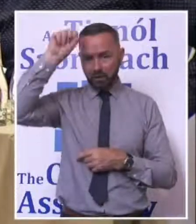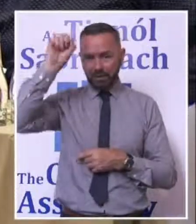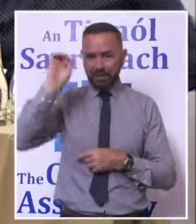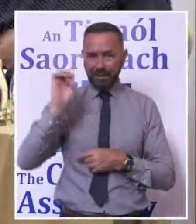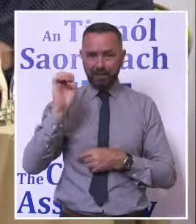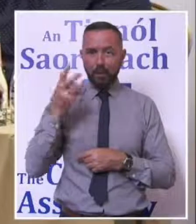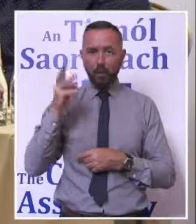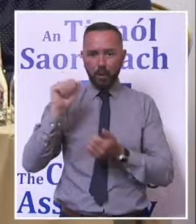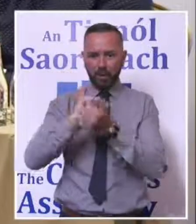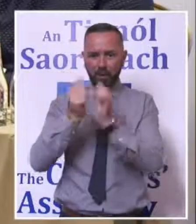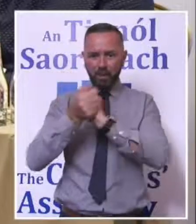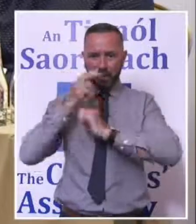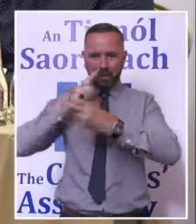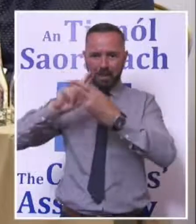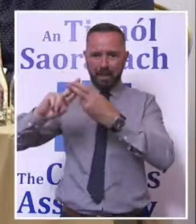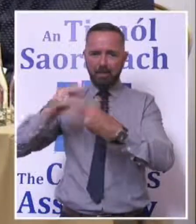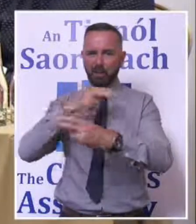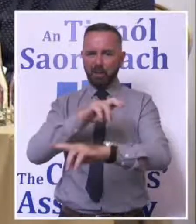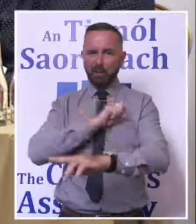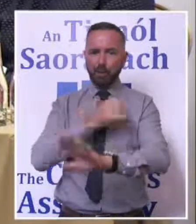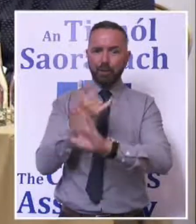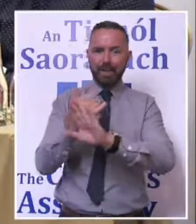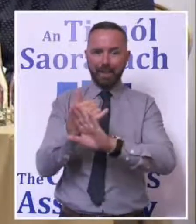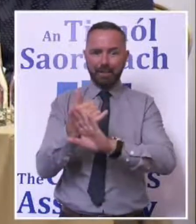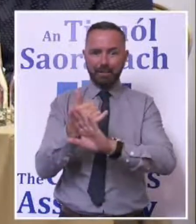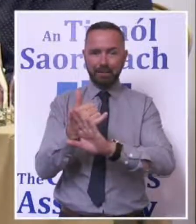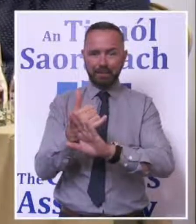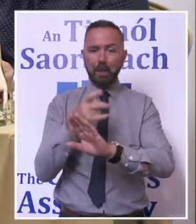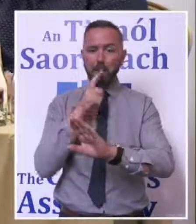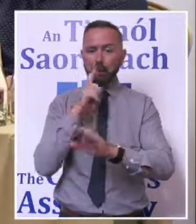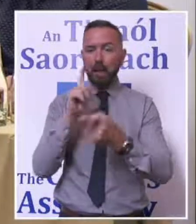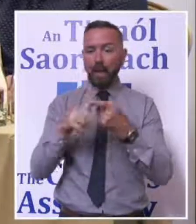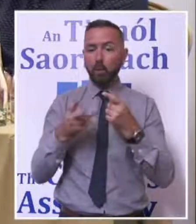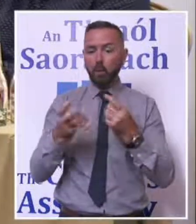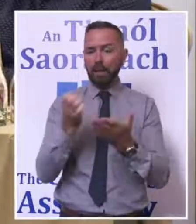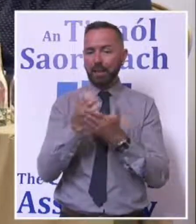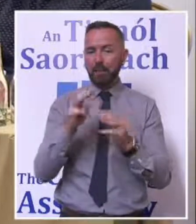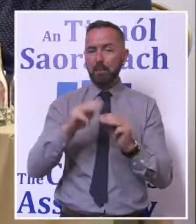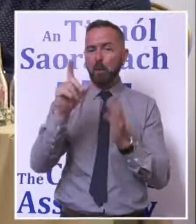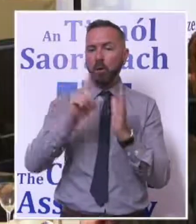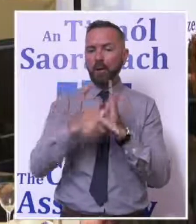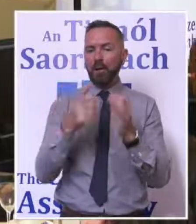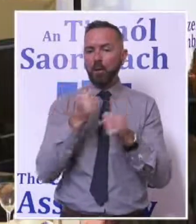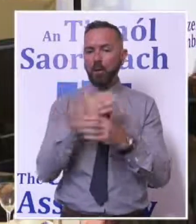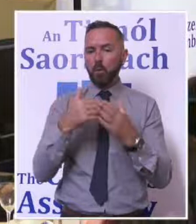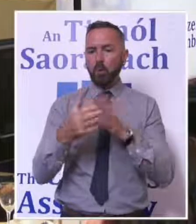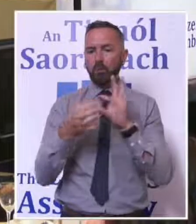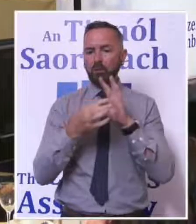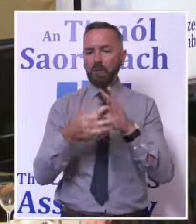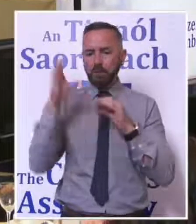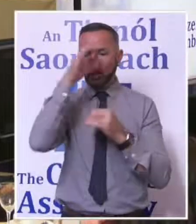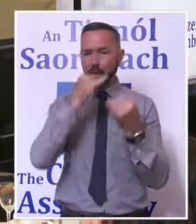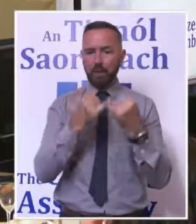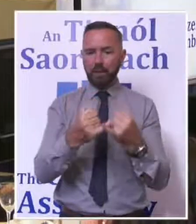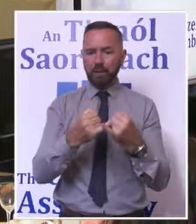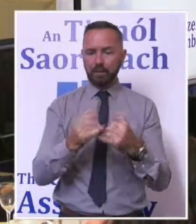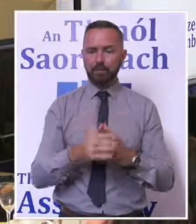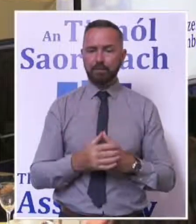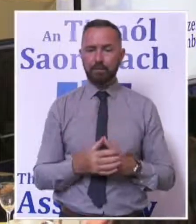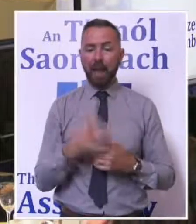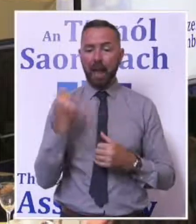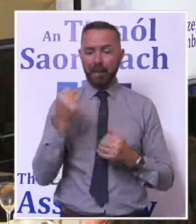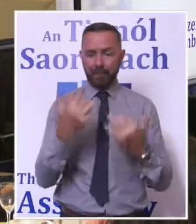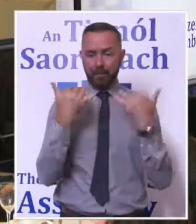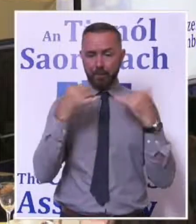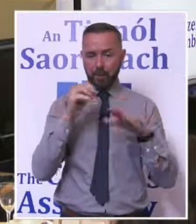chapter in the Limerick report about what that relationship might look like. Yeah. Okay, thanks for that, Dr. Quinn. Just on the point